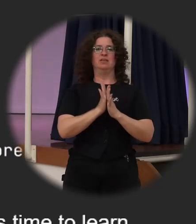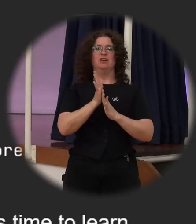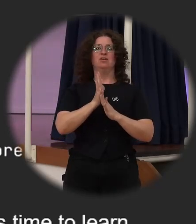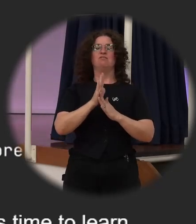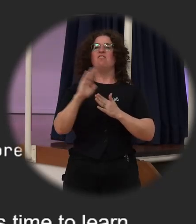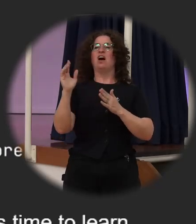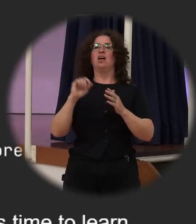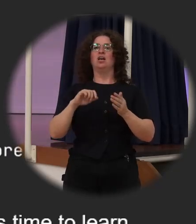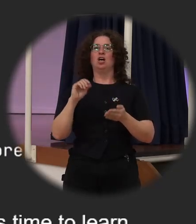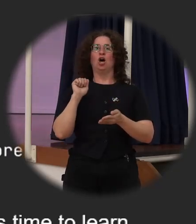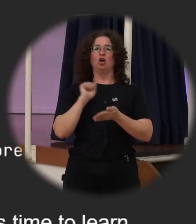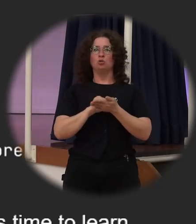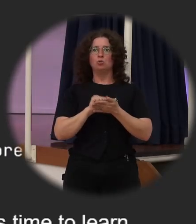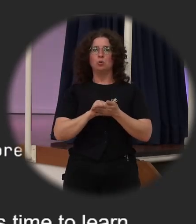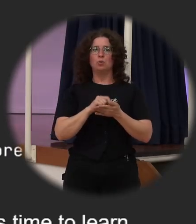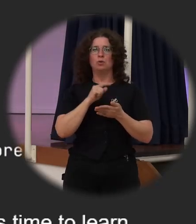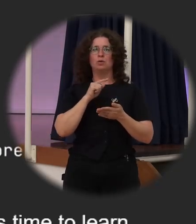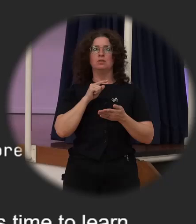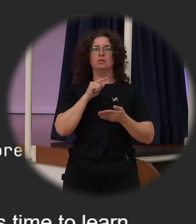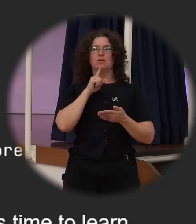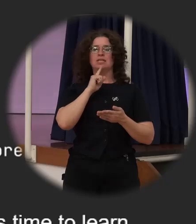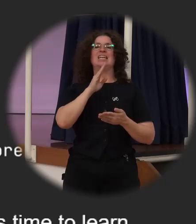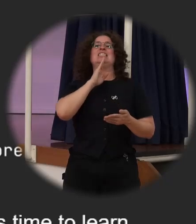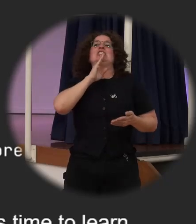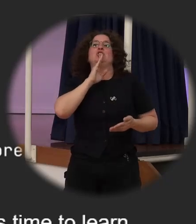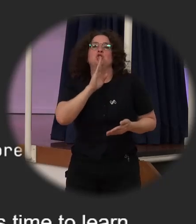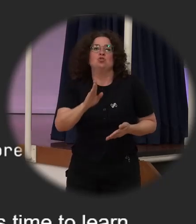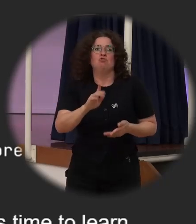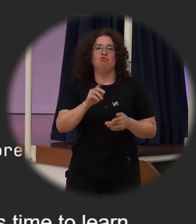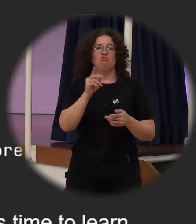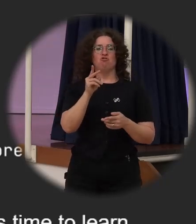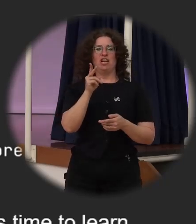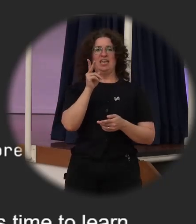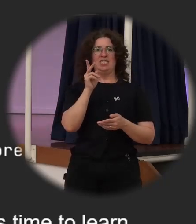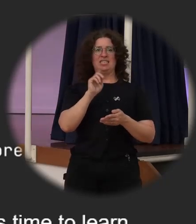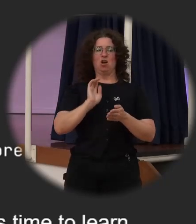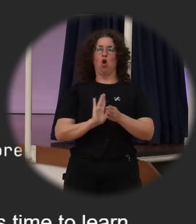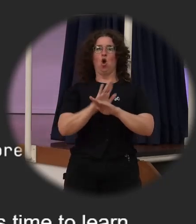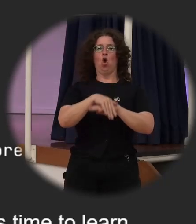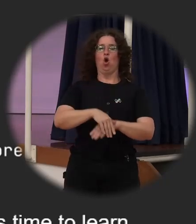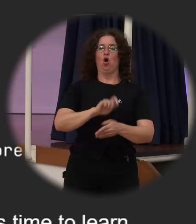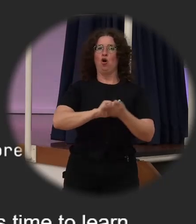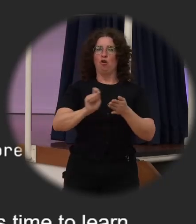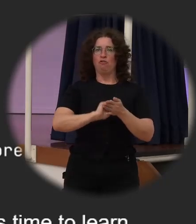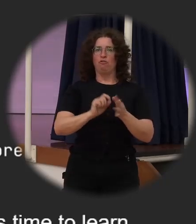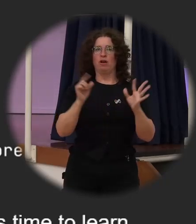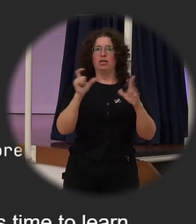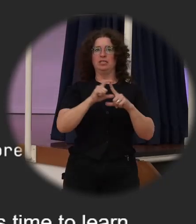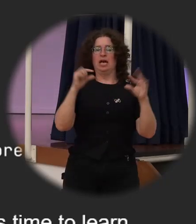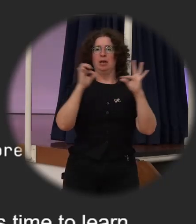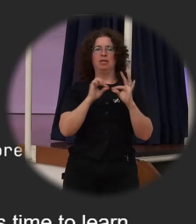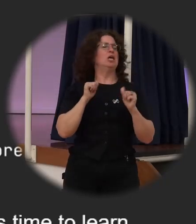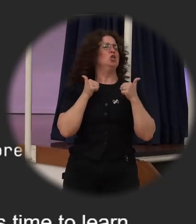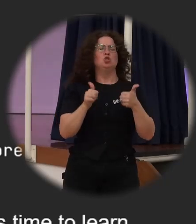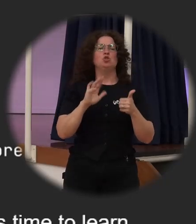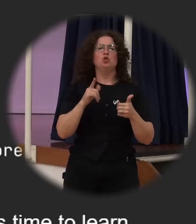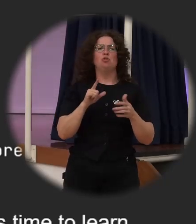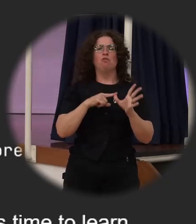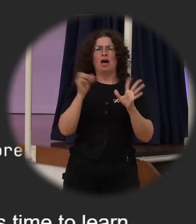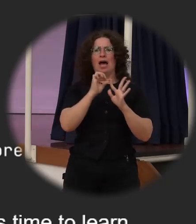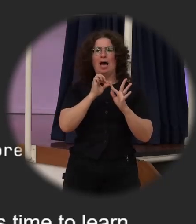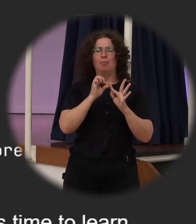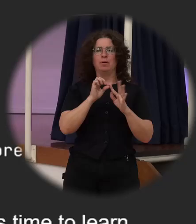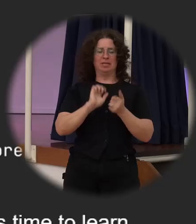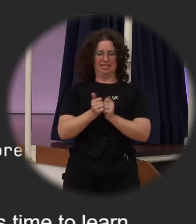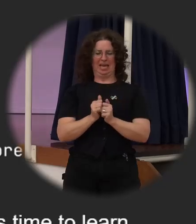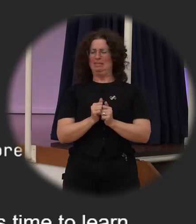Firestore does allow for direct read writes to the database, which works well in an application setting, not so well in a game setting